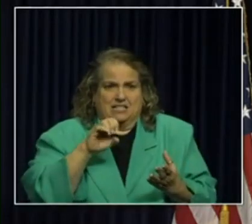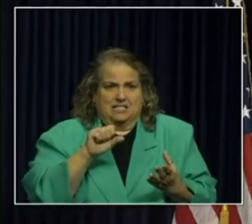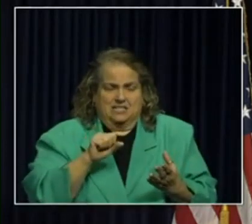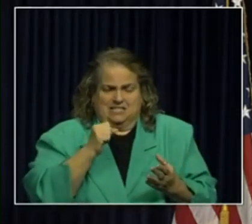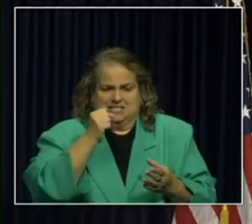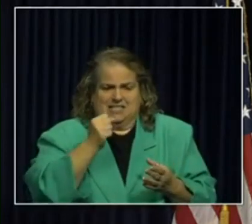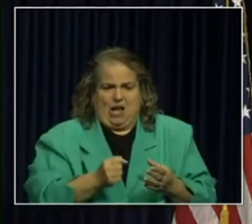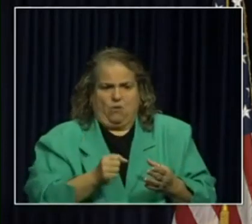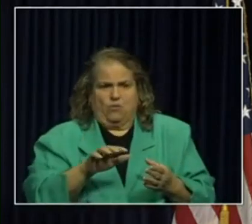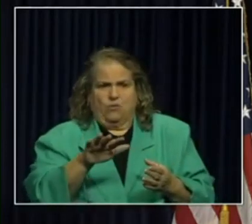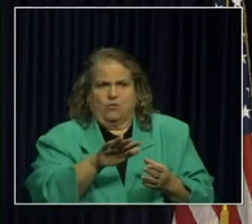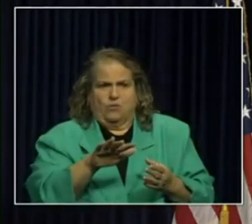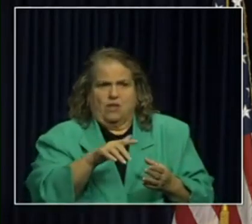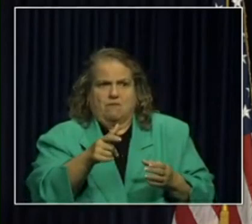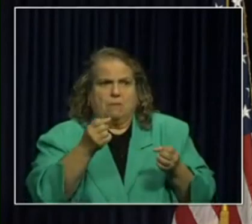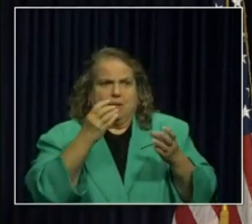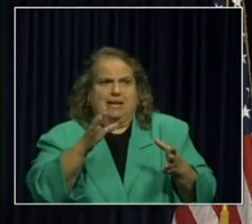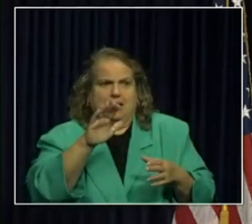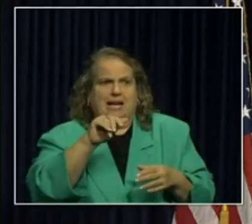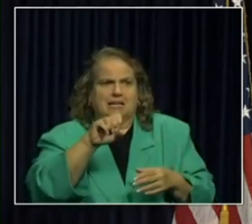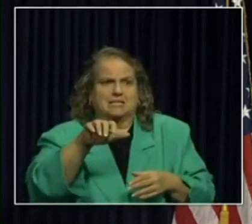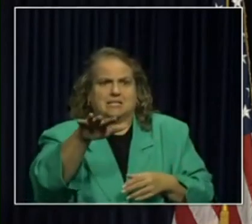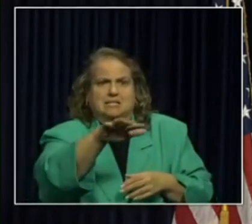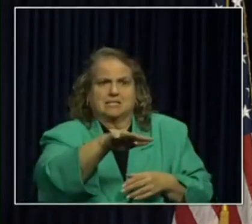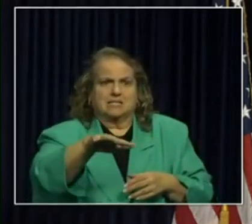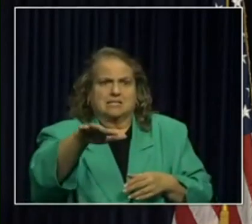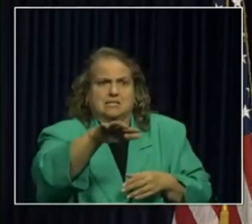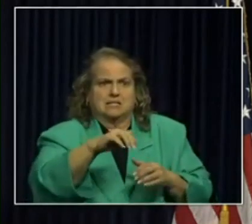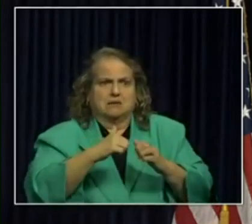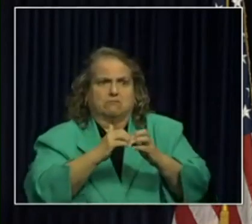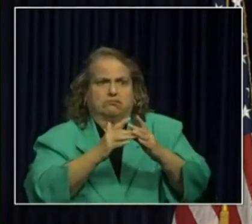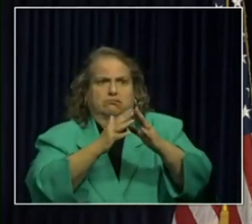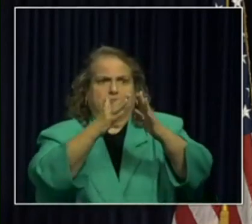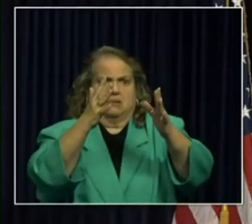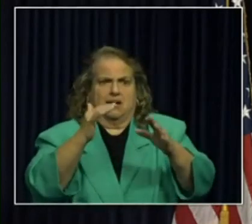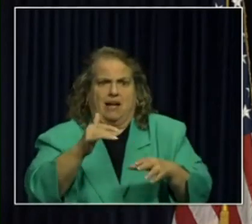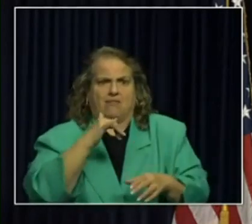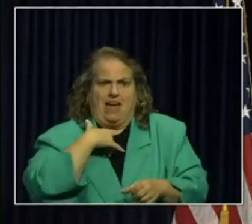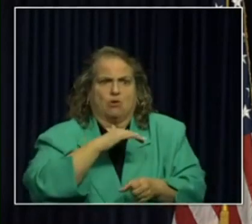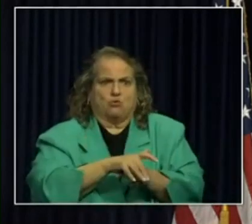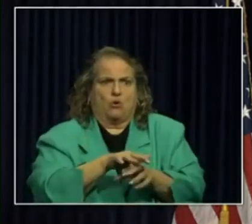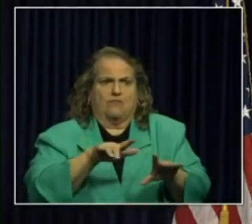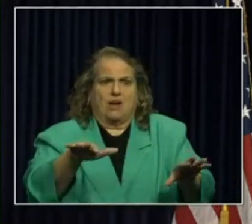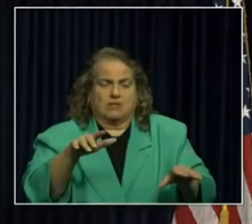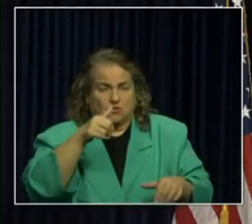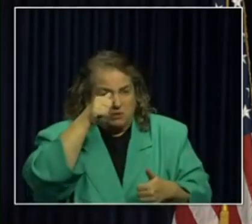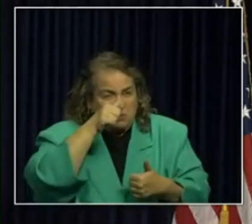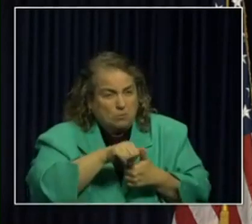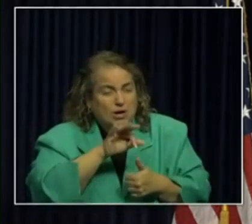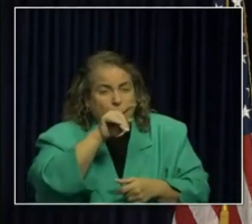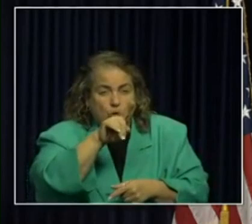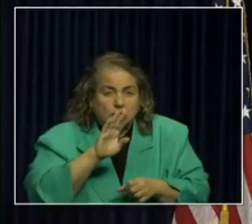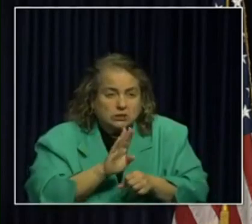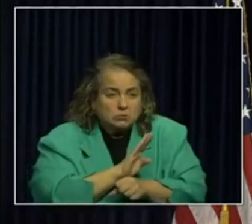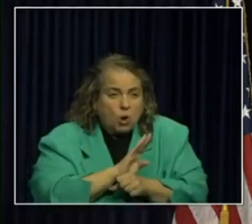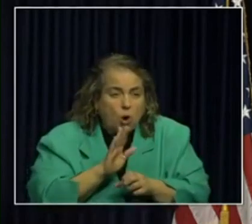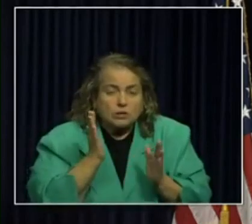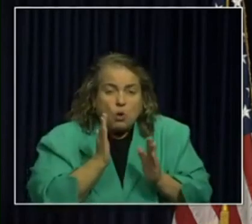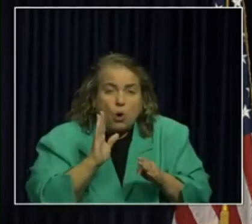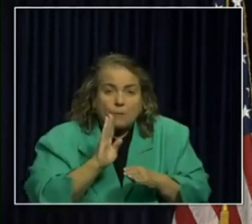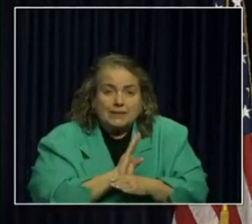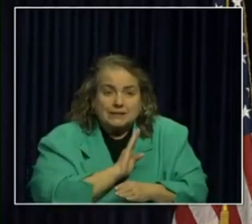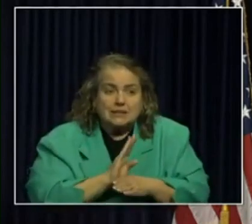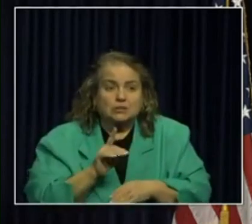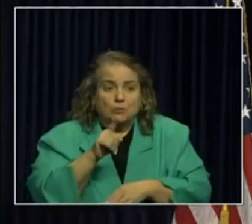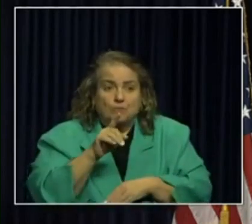the border. Just remember, if your small businesses in your counties are sacrificing, if you